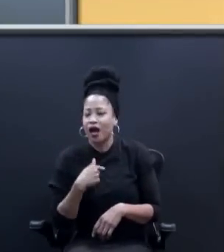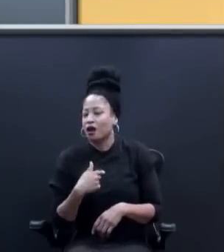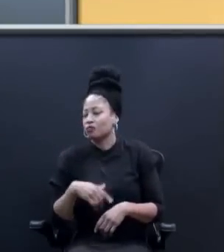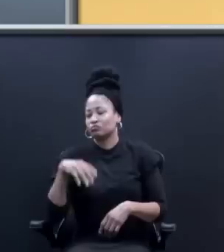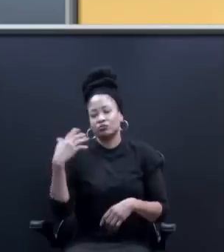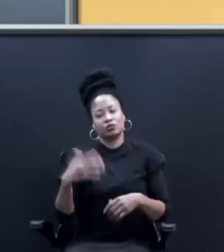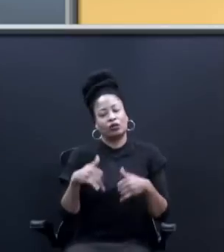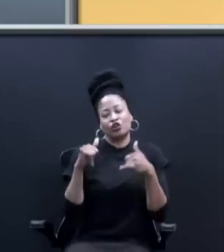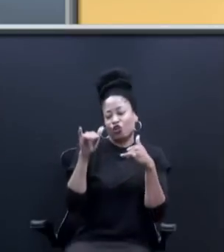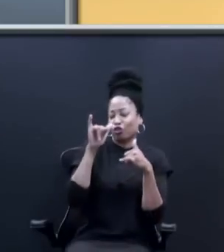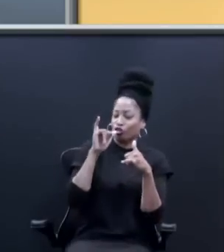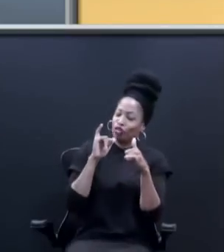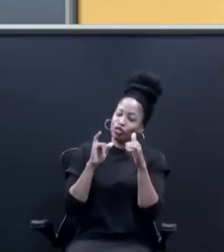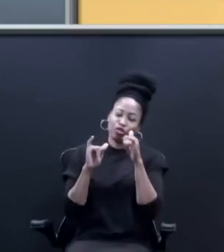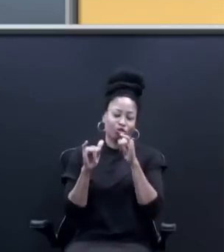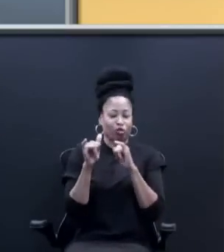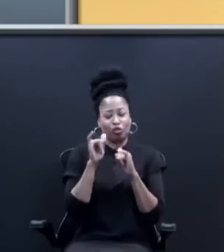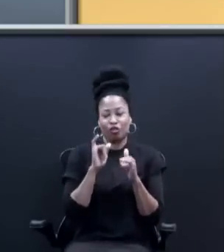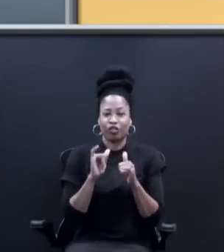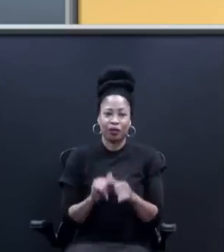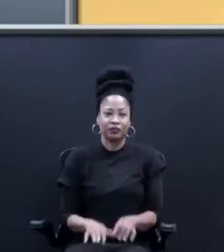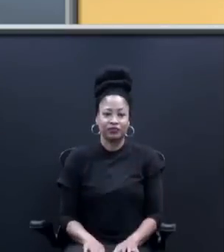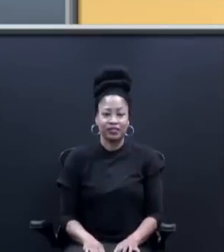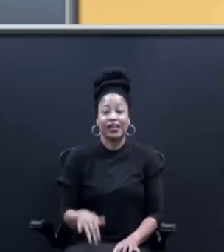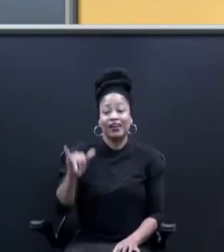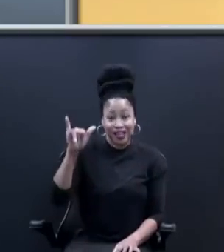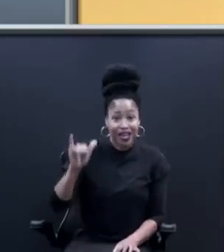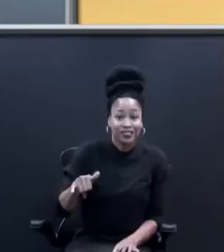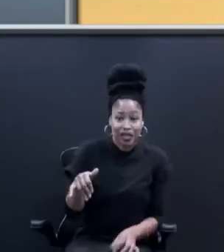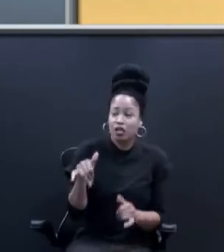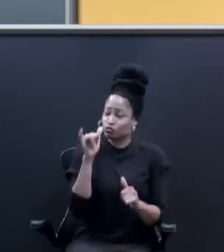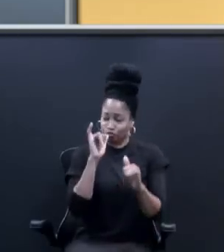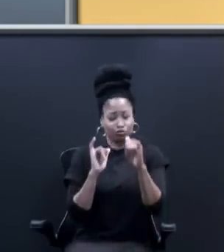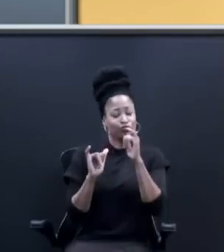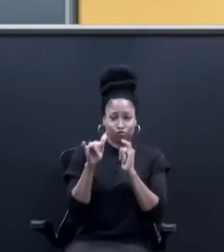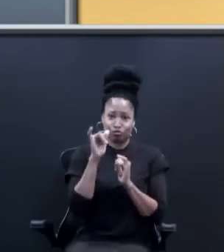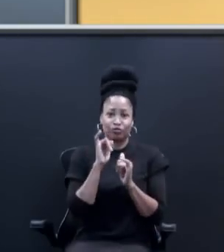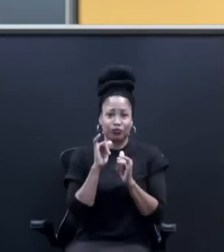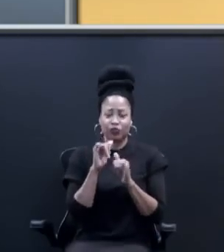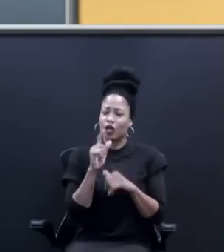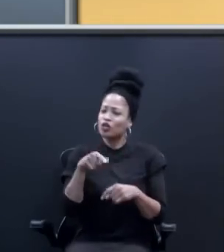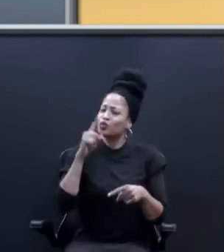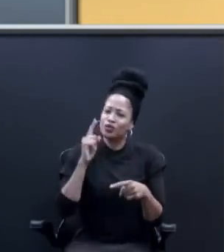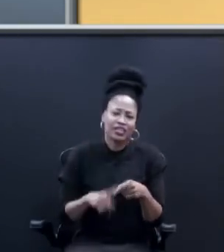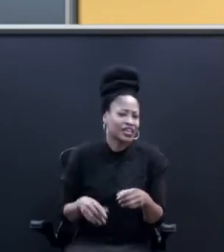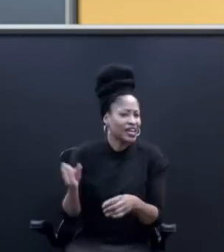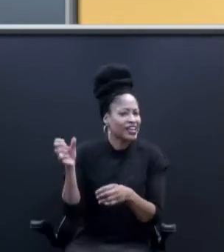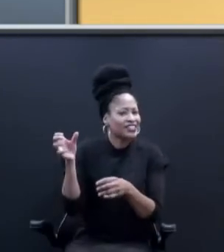ride home. That's drunk. You can't get drunk enough